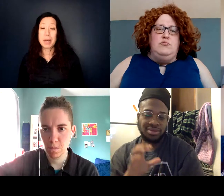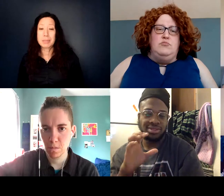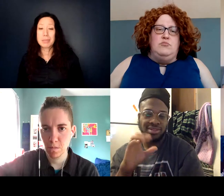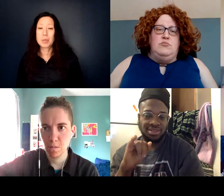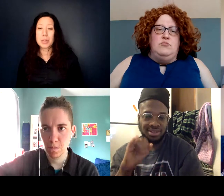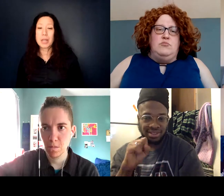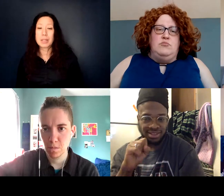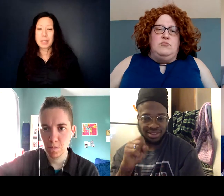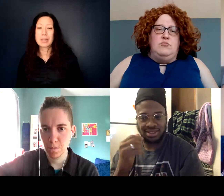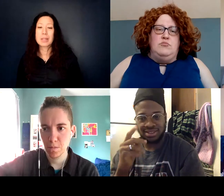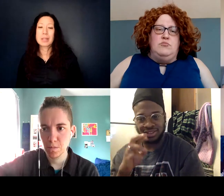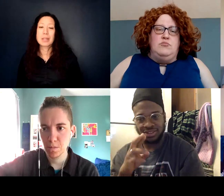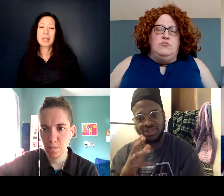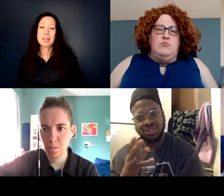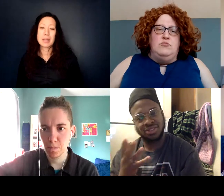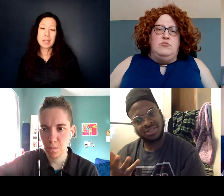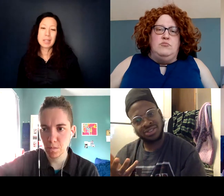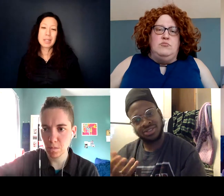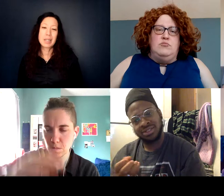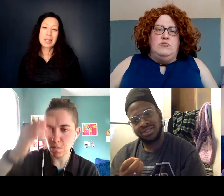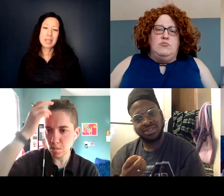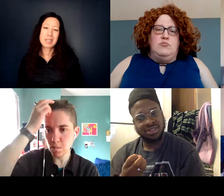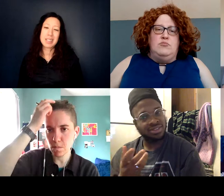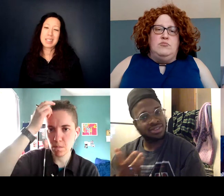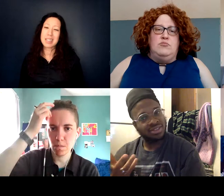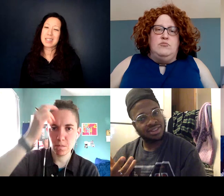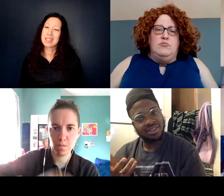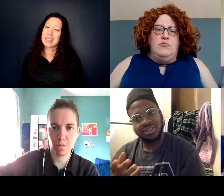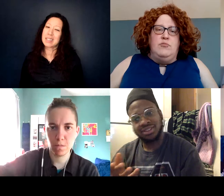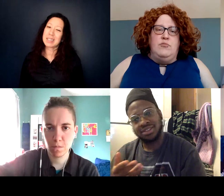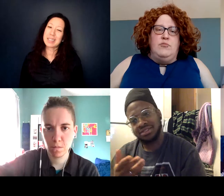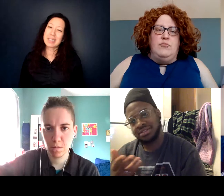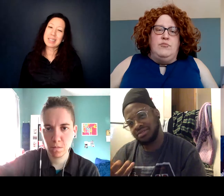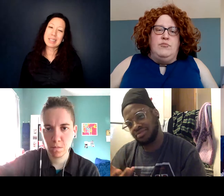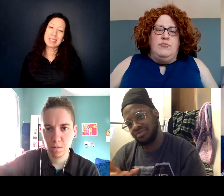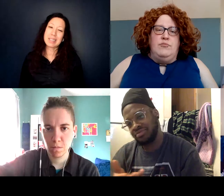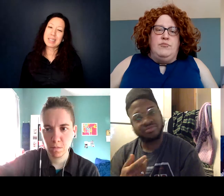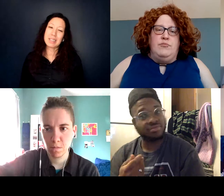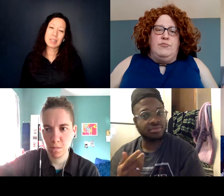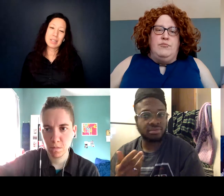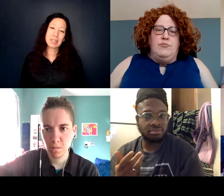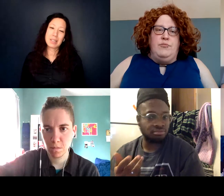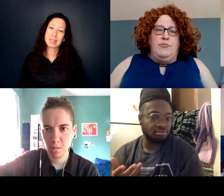that would be my 2 cents. And cisgender,